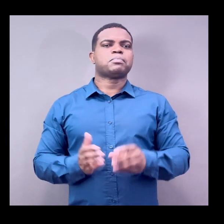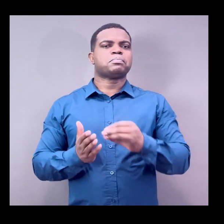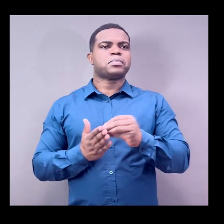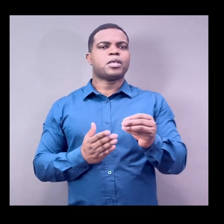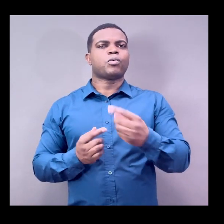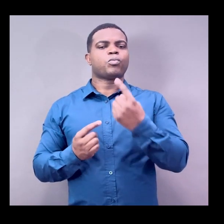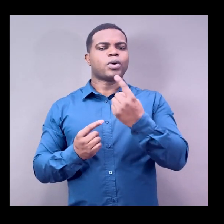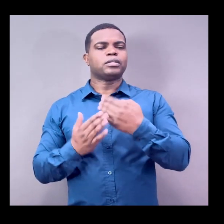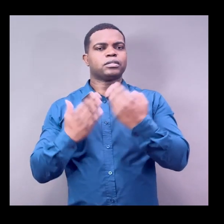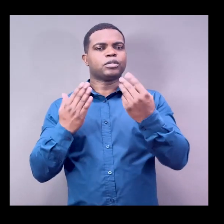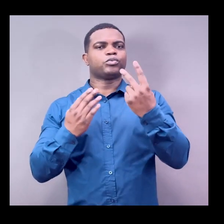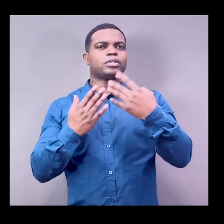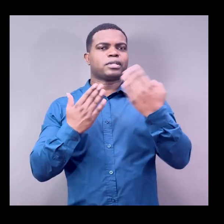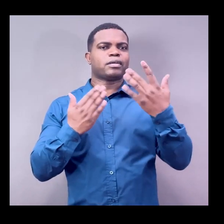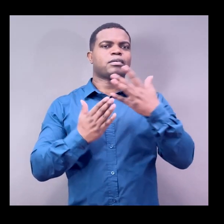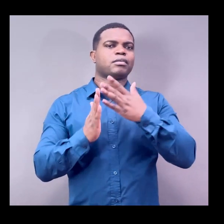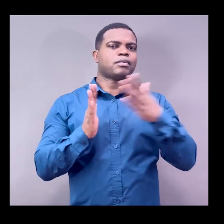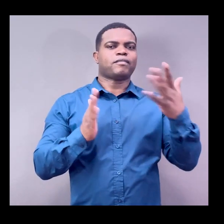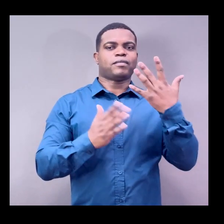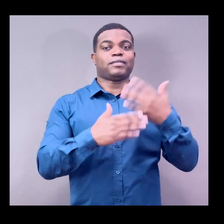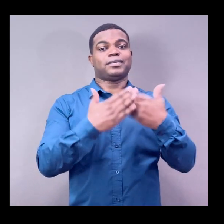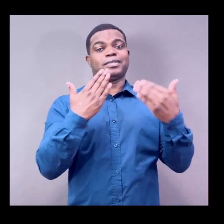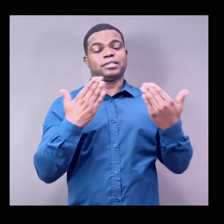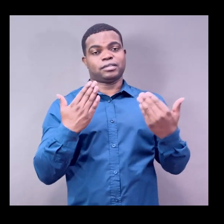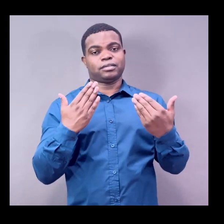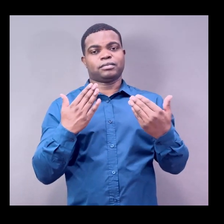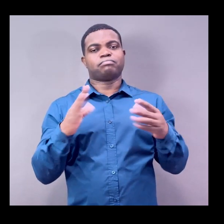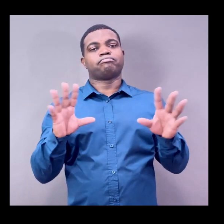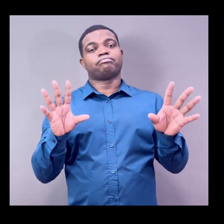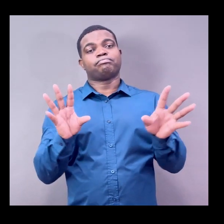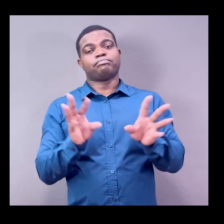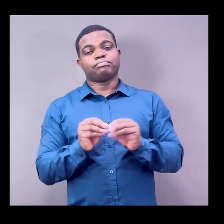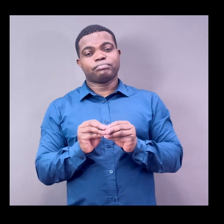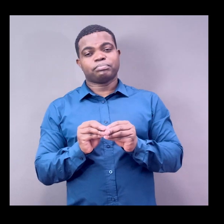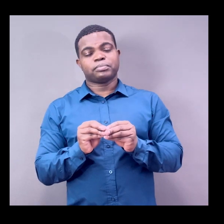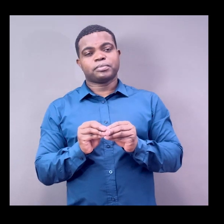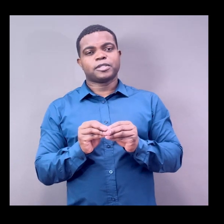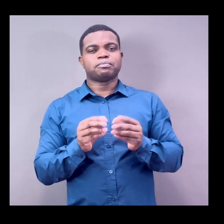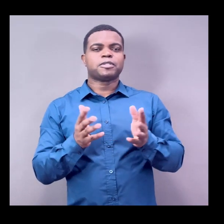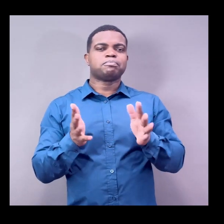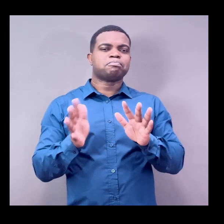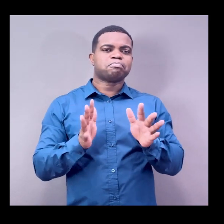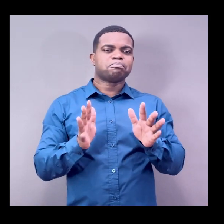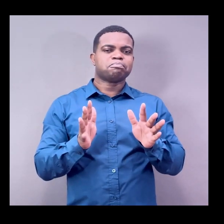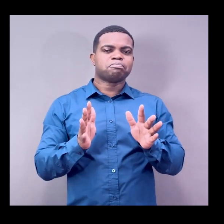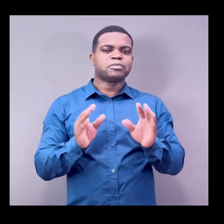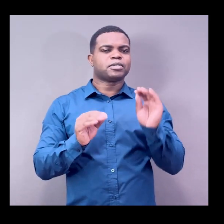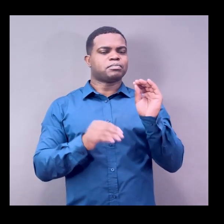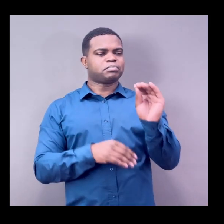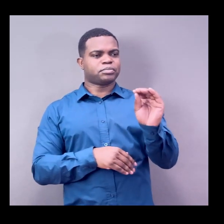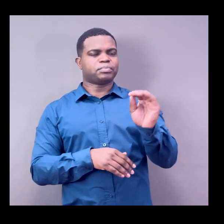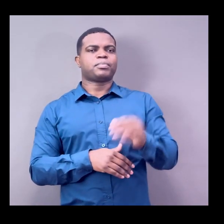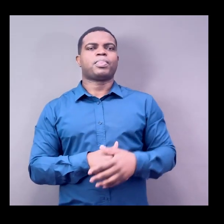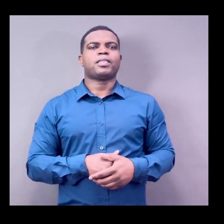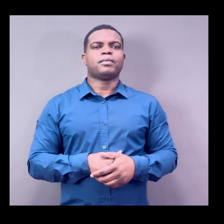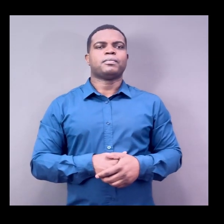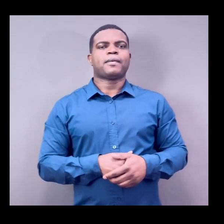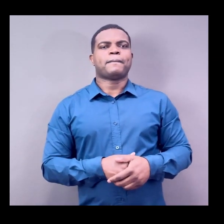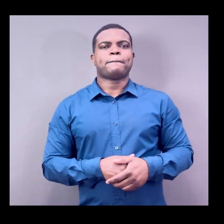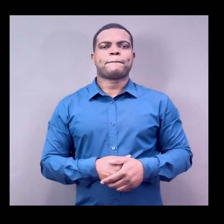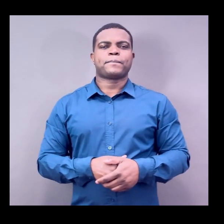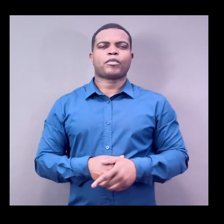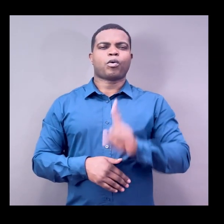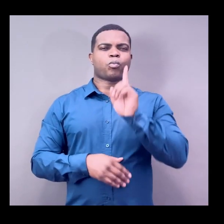for the 5 days. So if the quantity, the per unit cost, if this unit cost